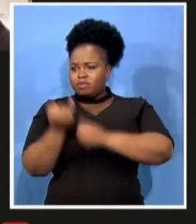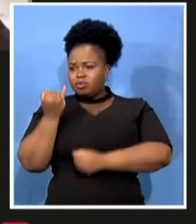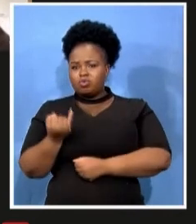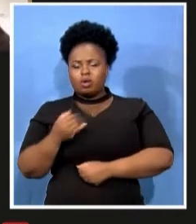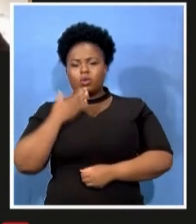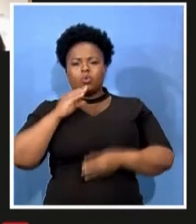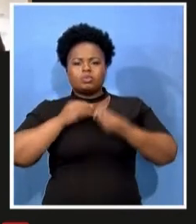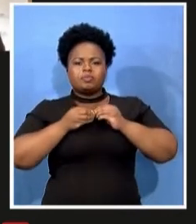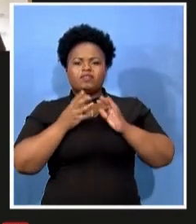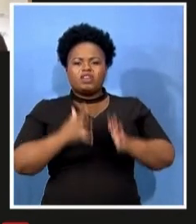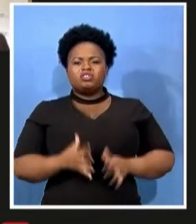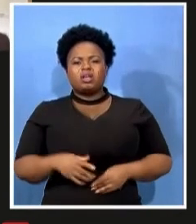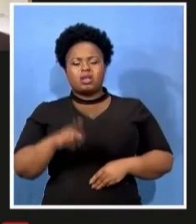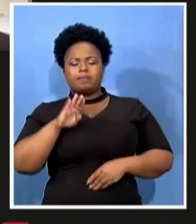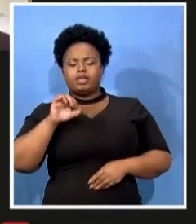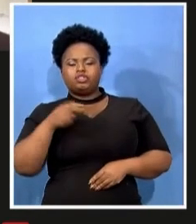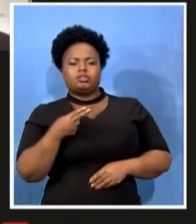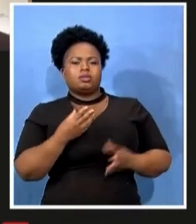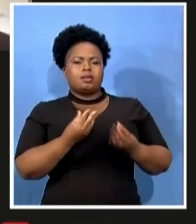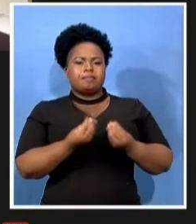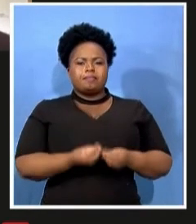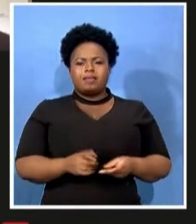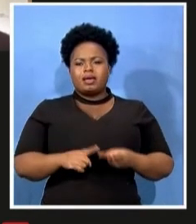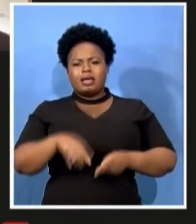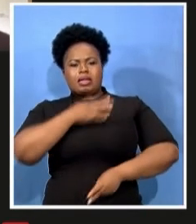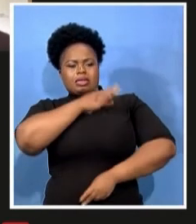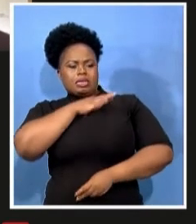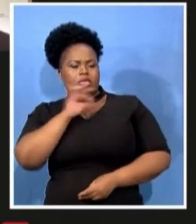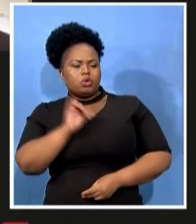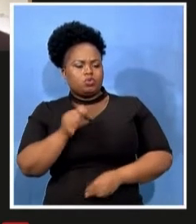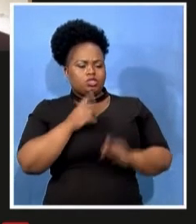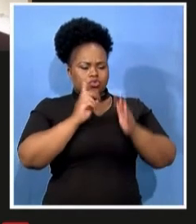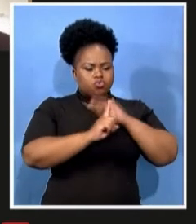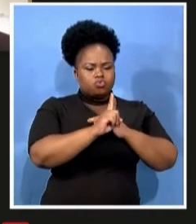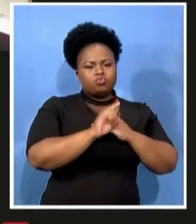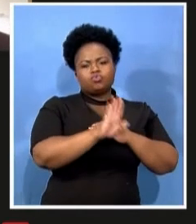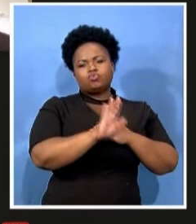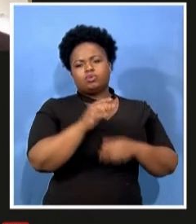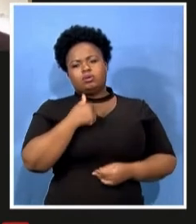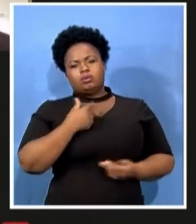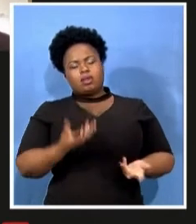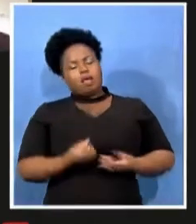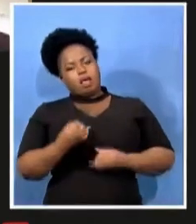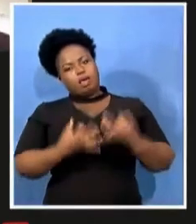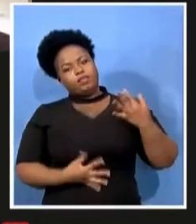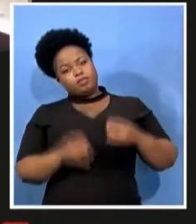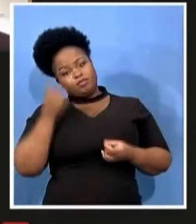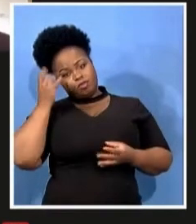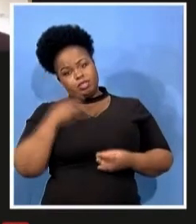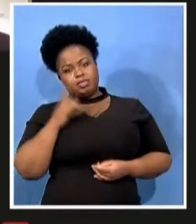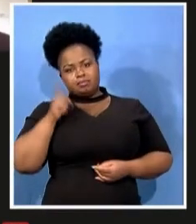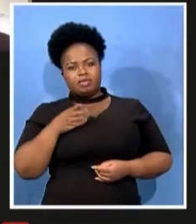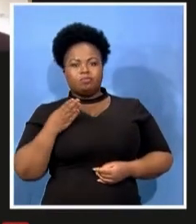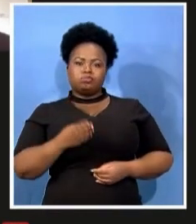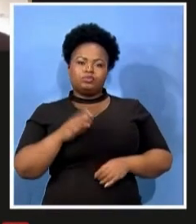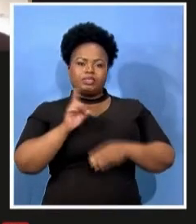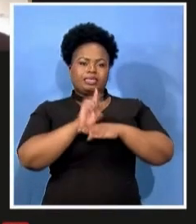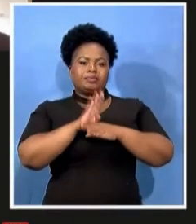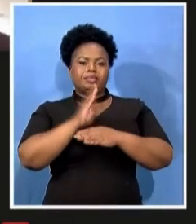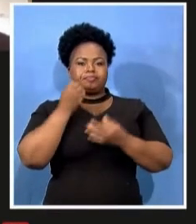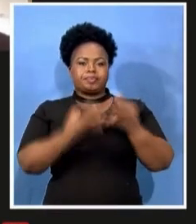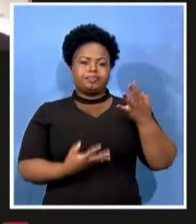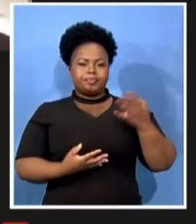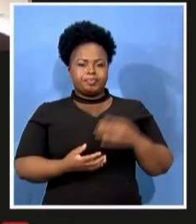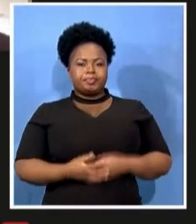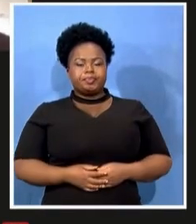what clinic administered this. All of that information needs to be dealt with. And so there has to be a link between NHLS